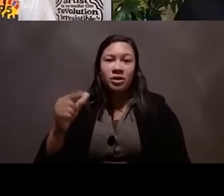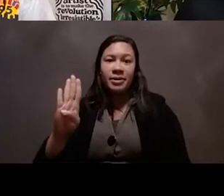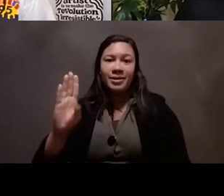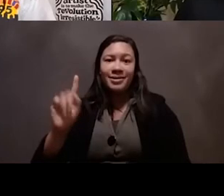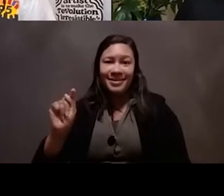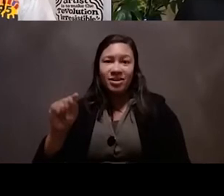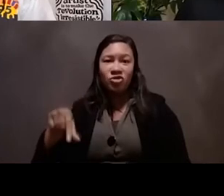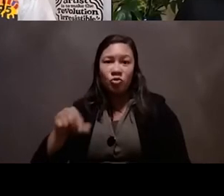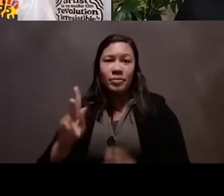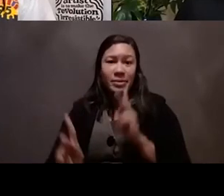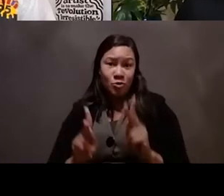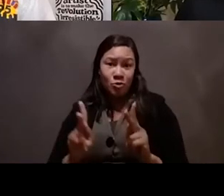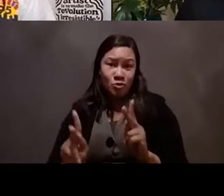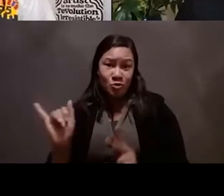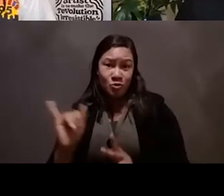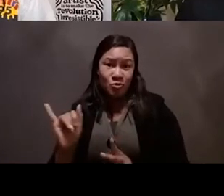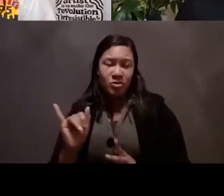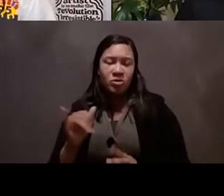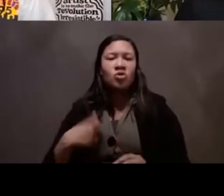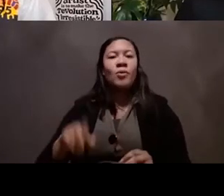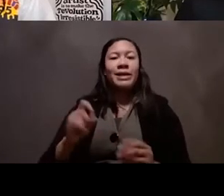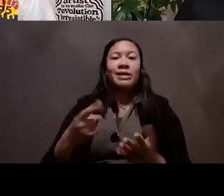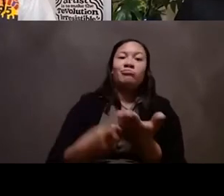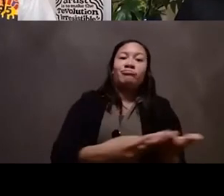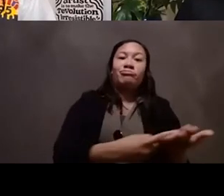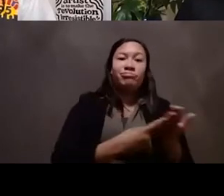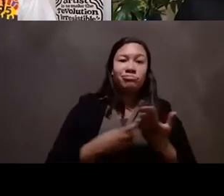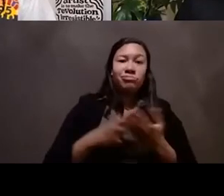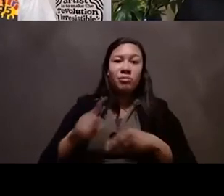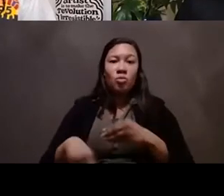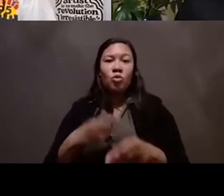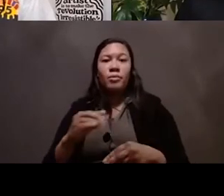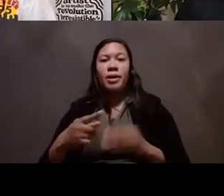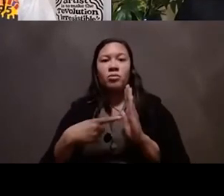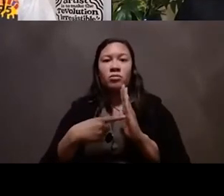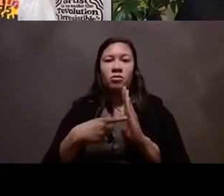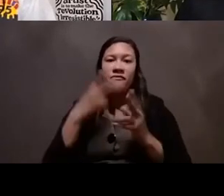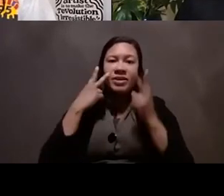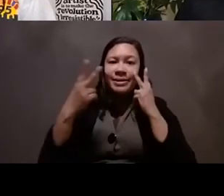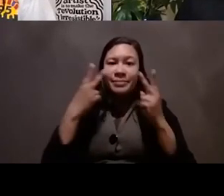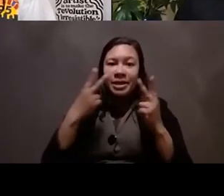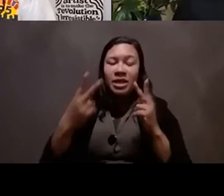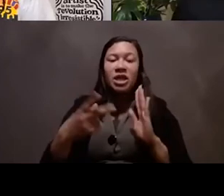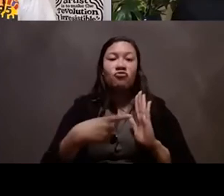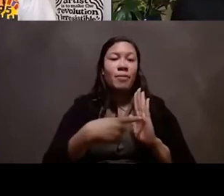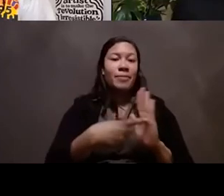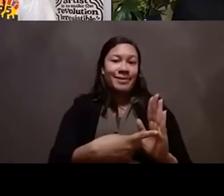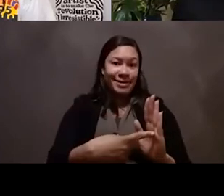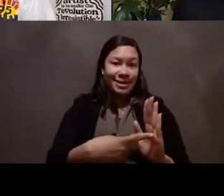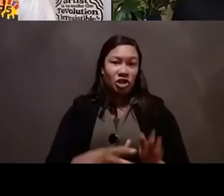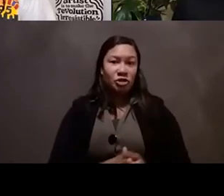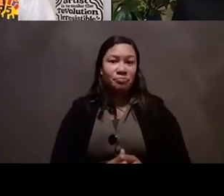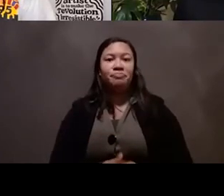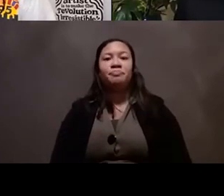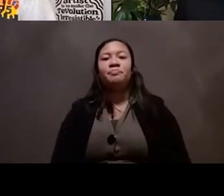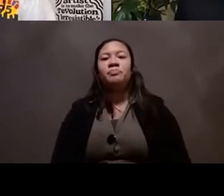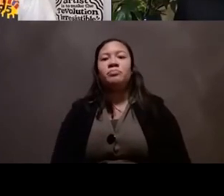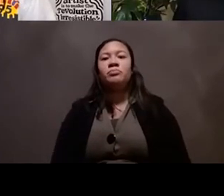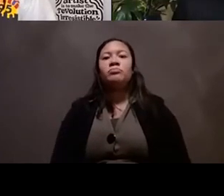more complicated conversations on visibility and representation. And then I guess another example, right,